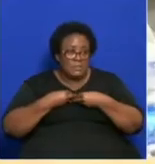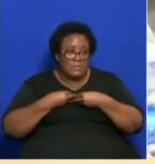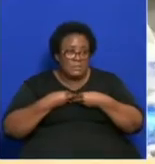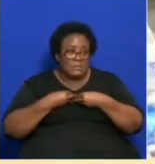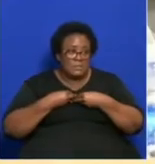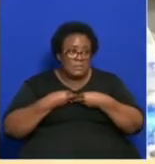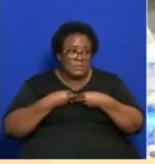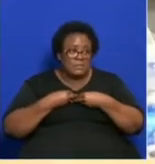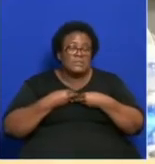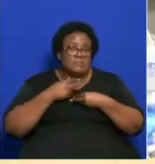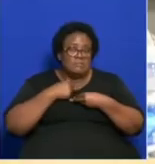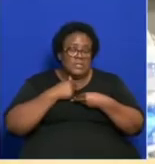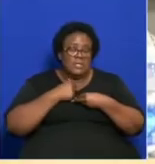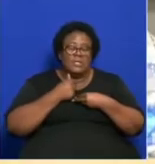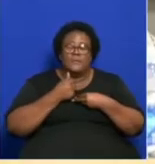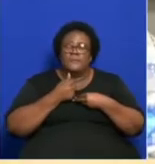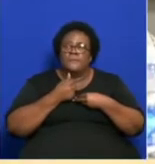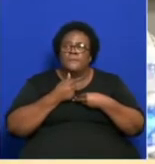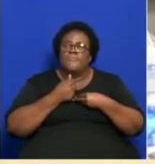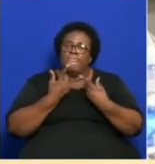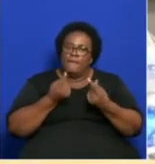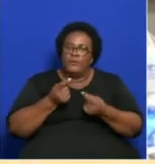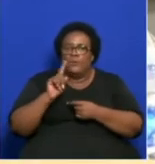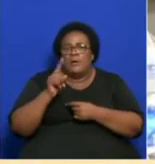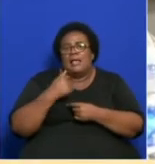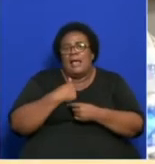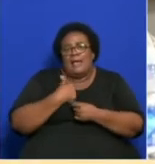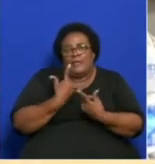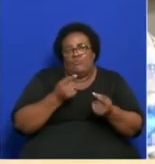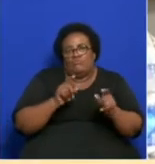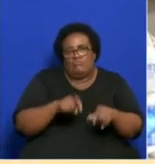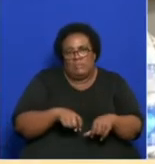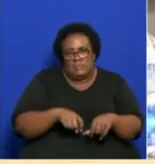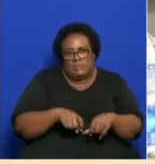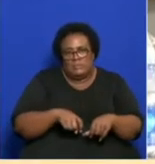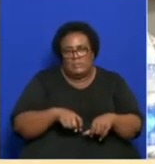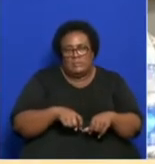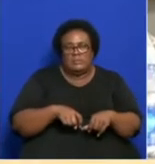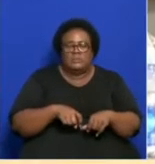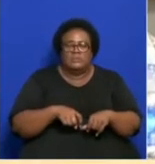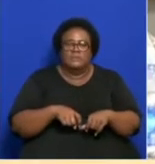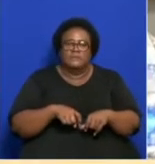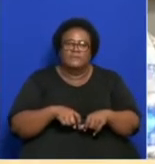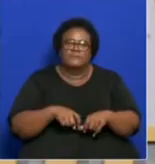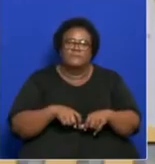what I'm supposed to do, and I